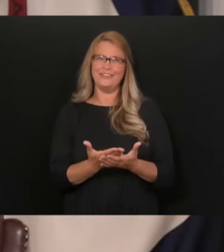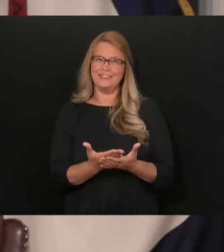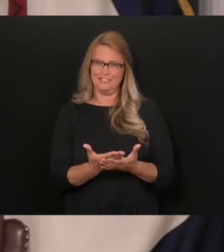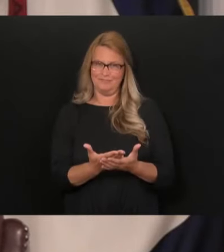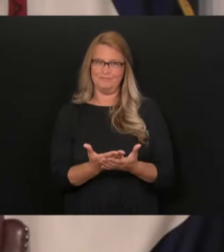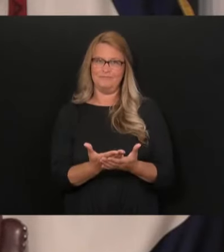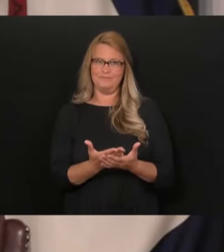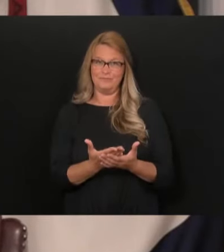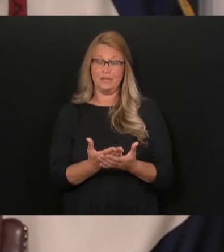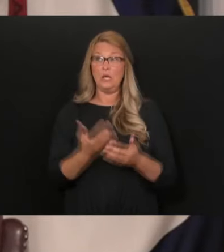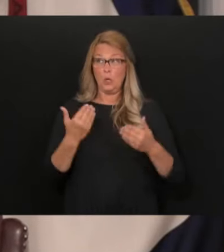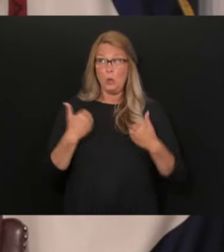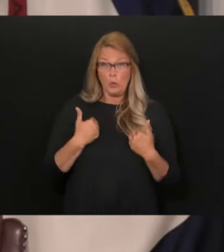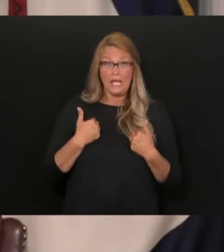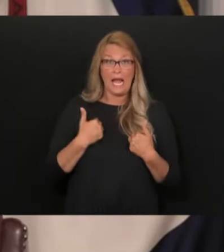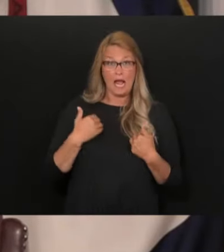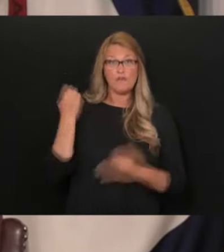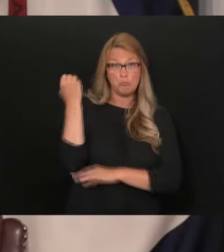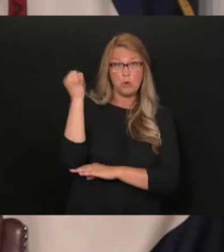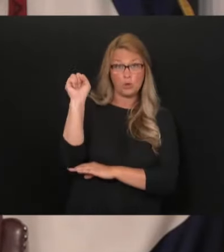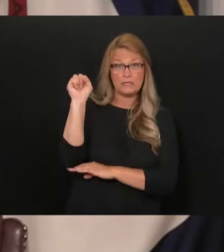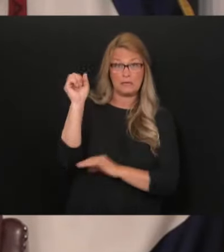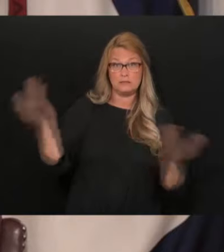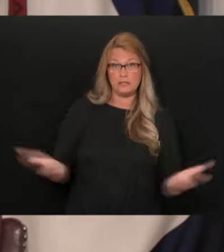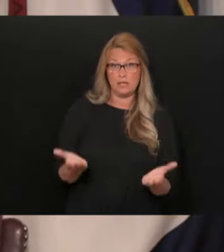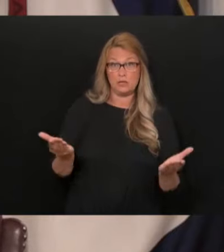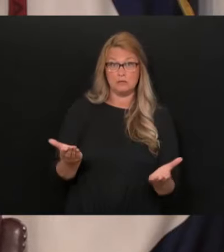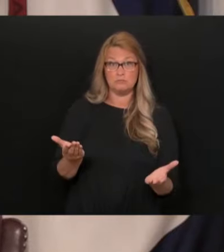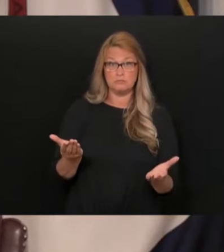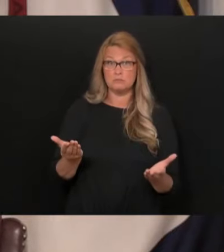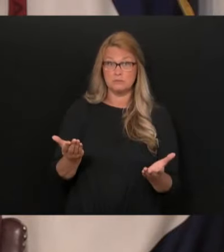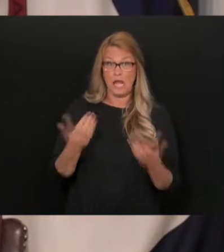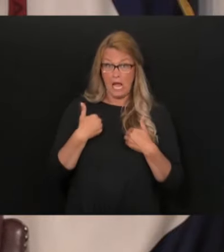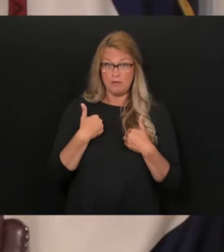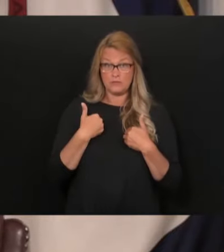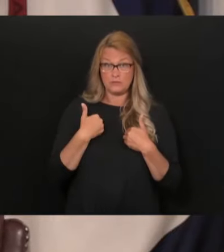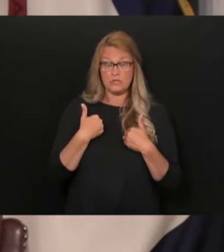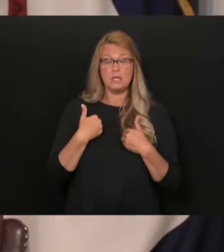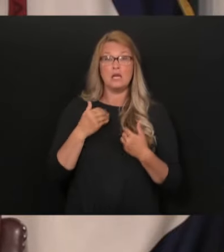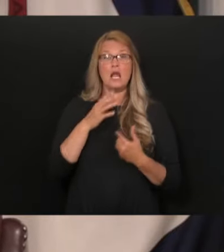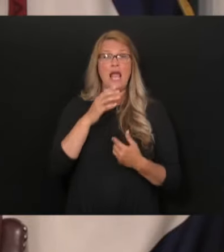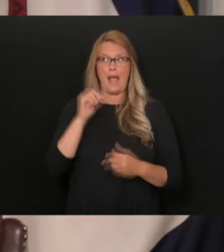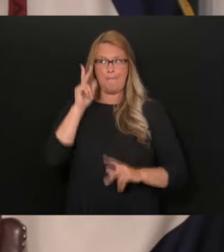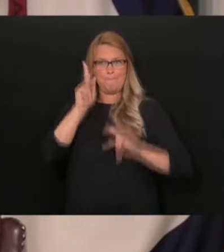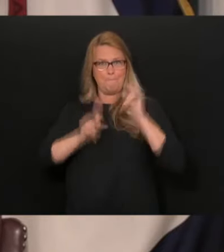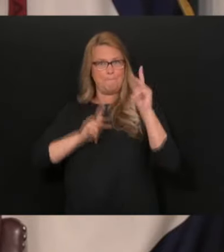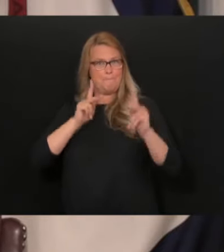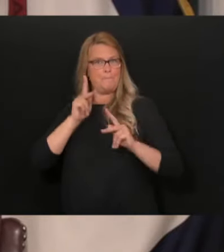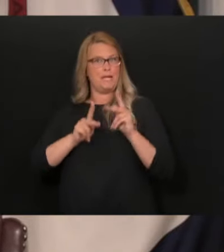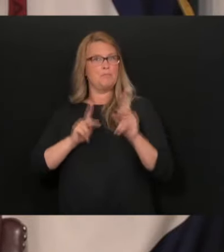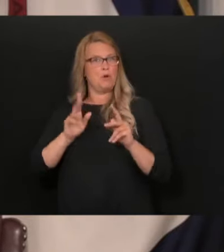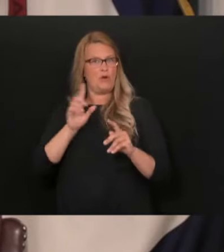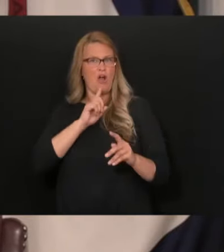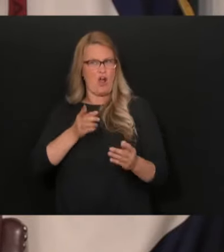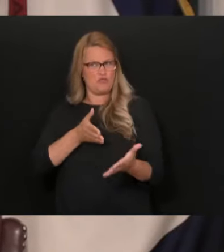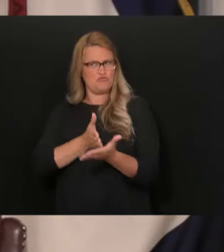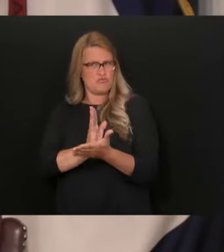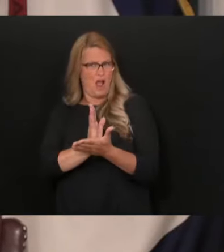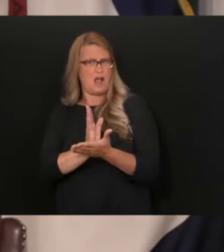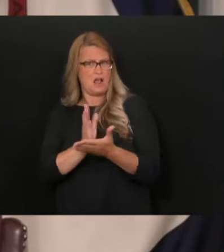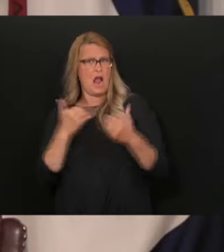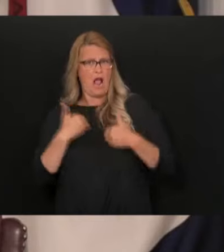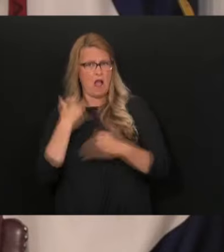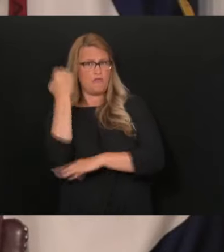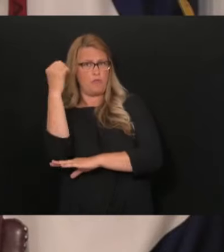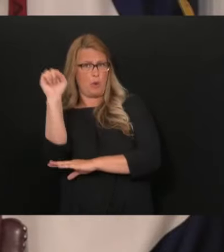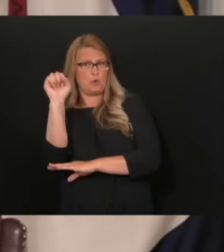had protests, and we've had people exercising their right of their freedom of free speech. And